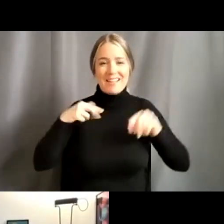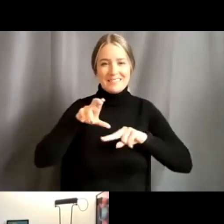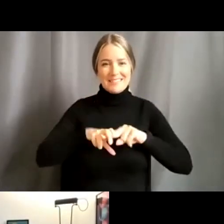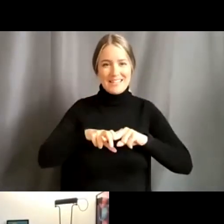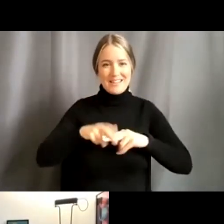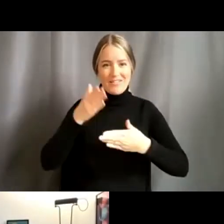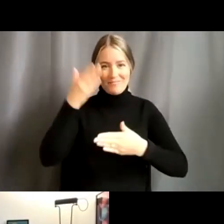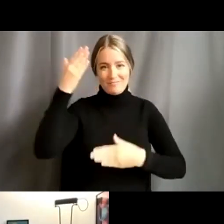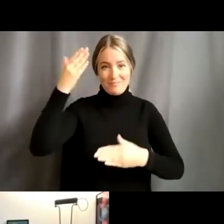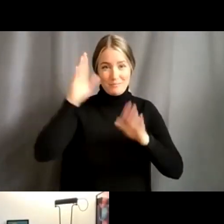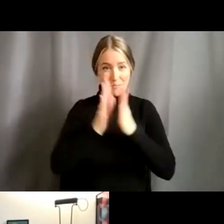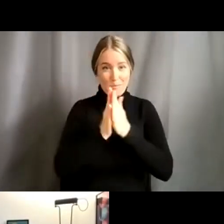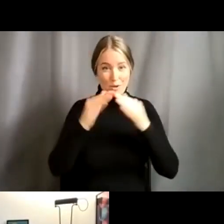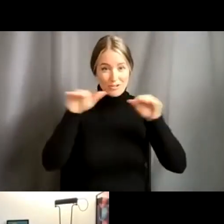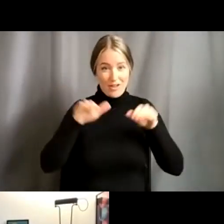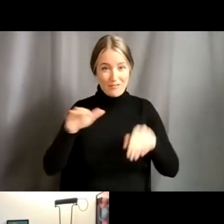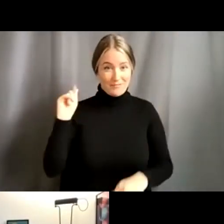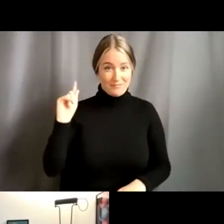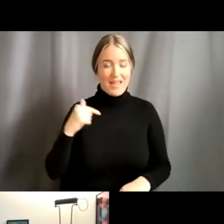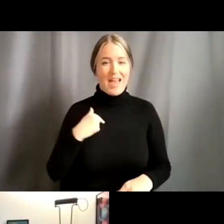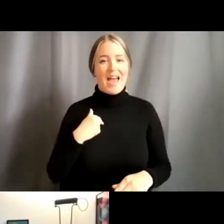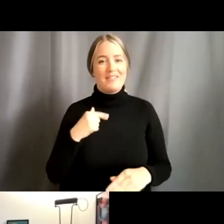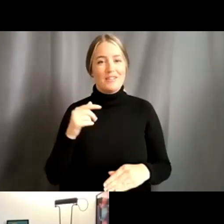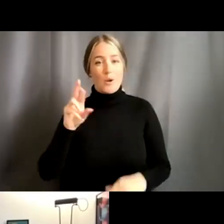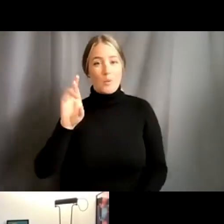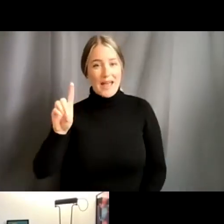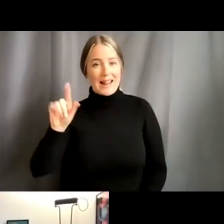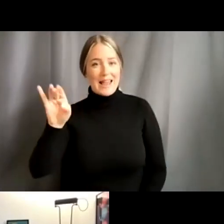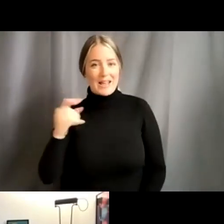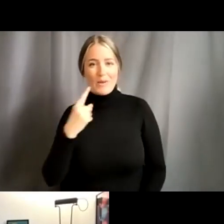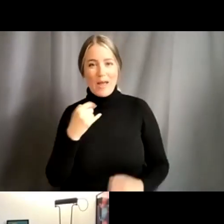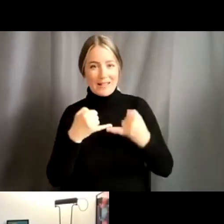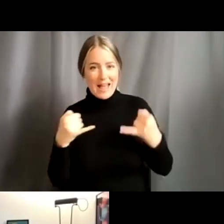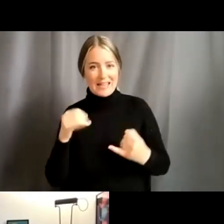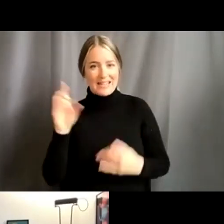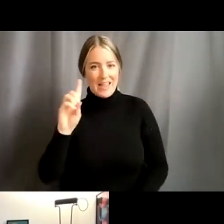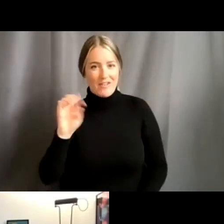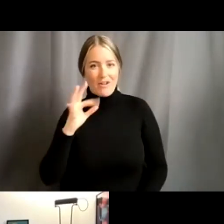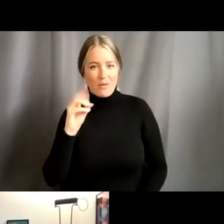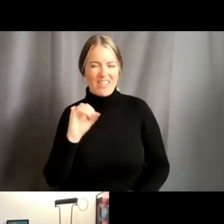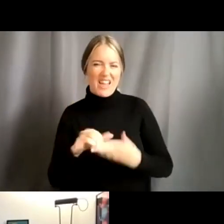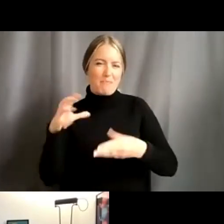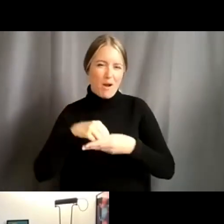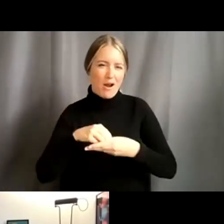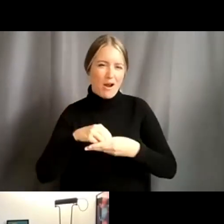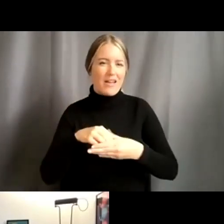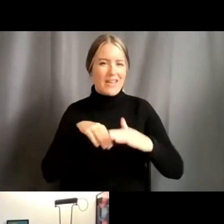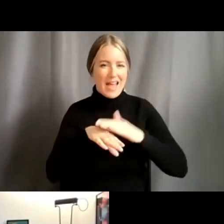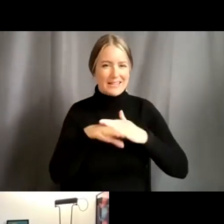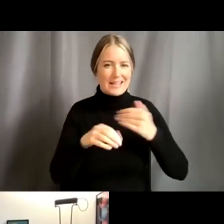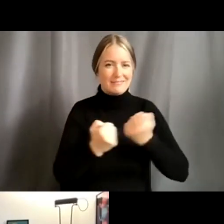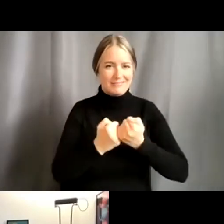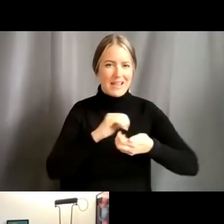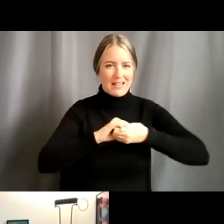Volunteer Services Manager at Redline Contemporary Art Center in Denver, Colorado, which is part of the Art of Access Alliance. The Art